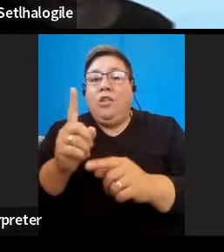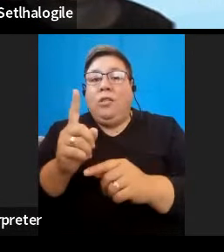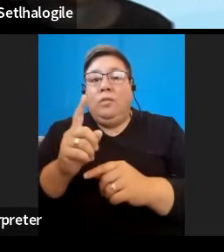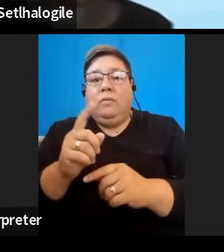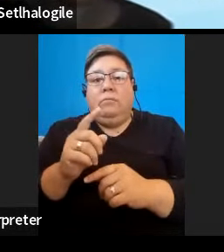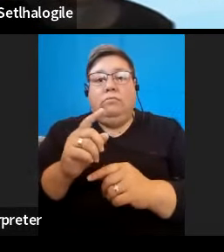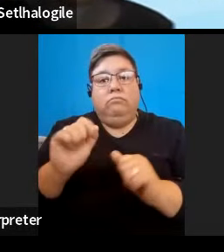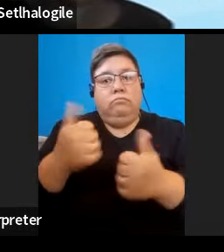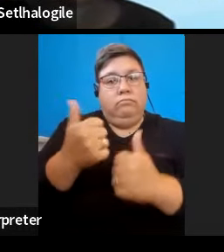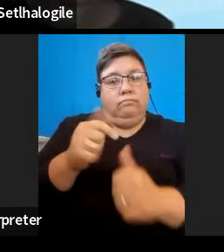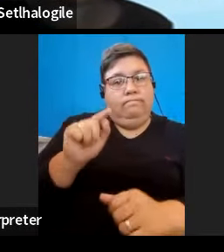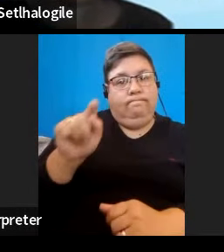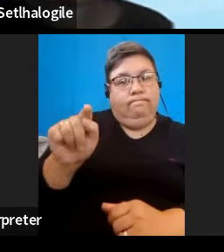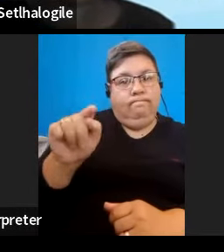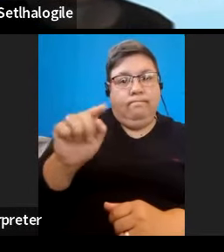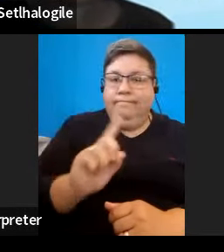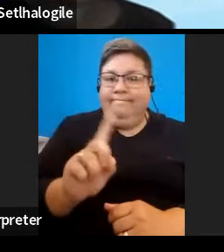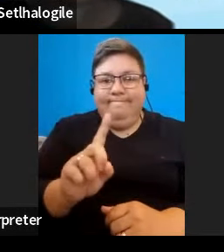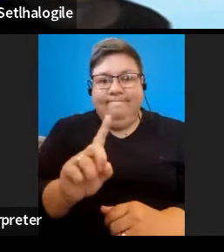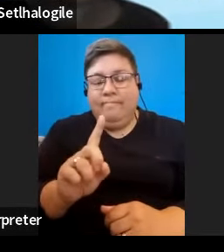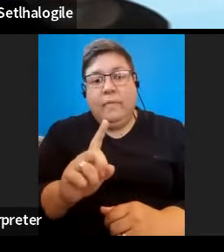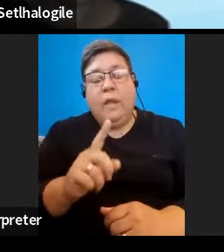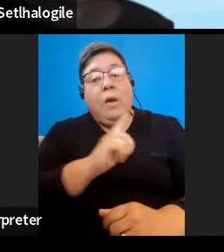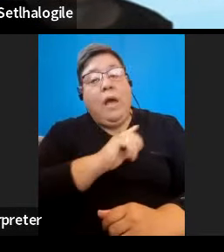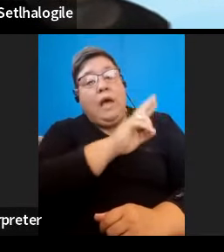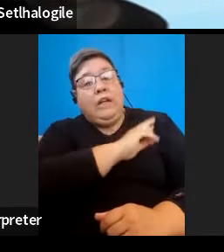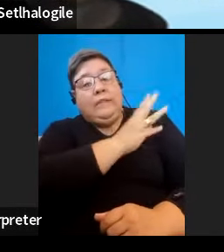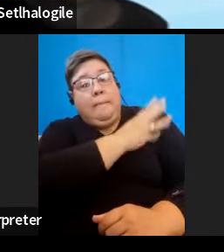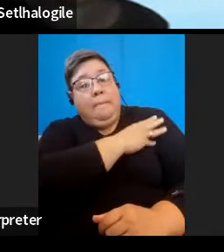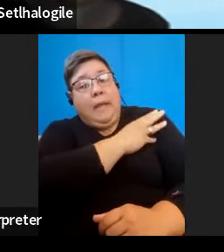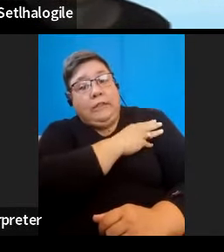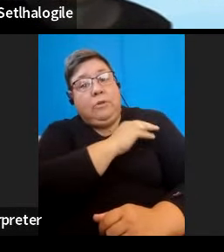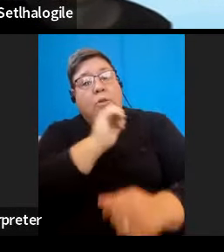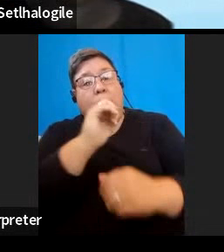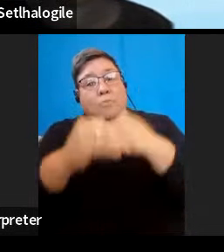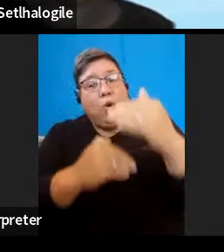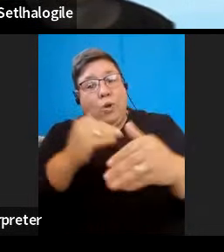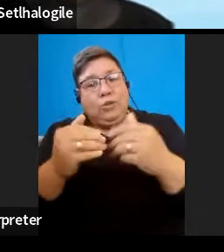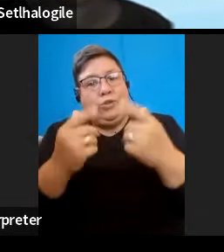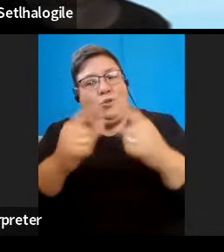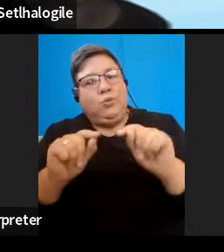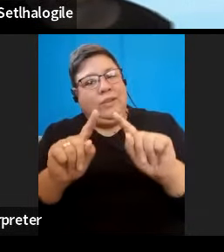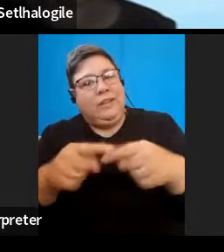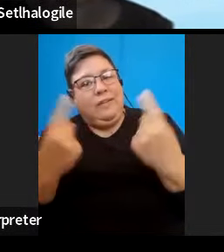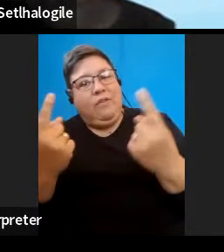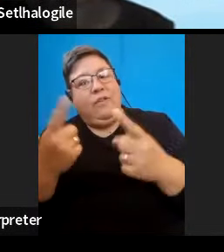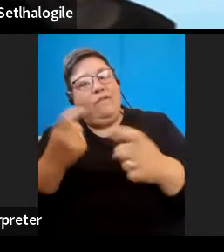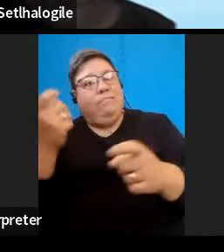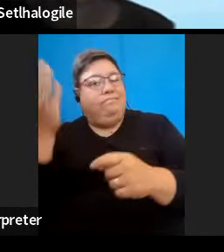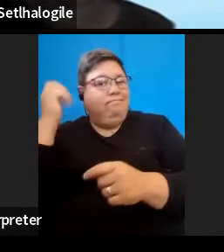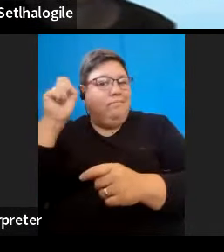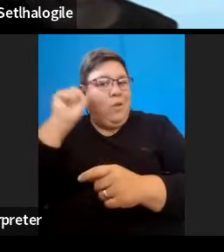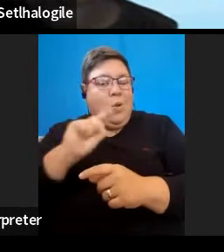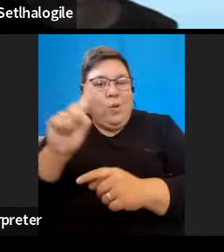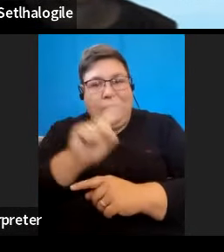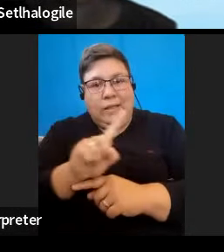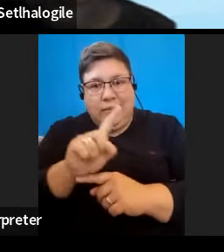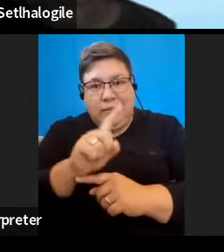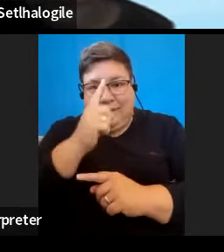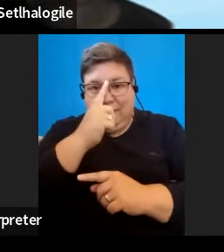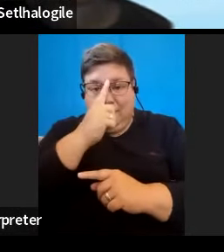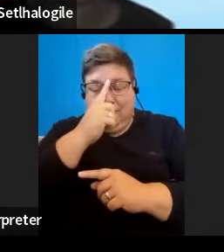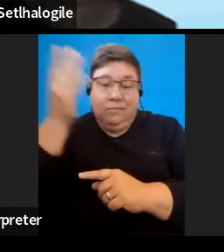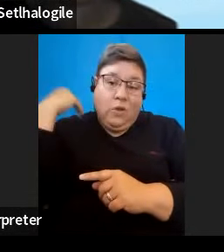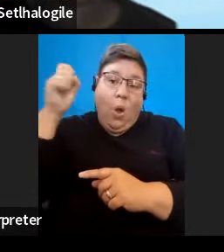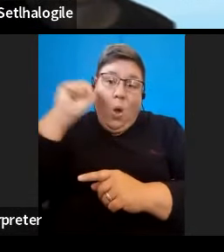It depends on the risk management process that they go through. So in the olden days, they used to get reduction on the basis of the risk management